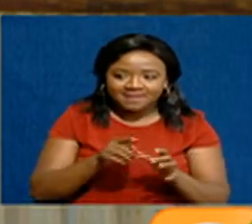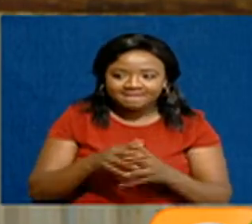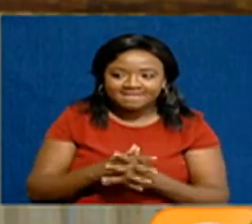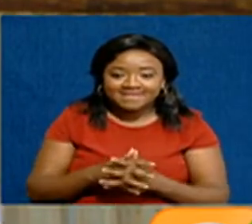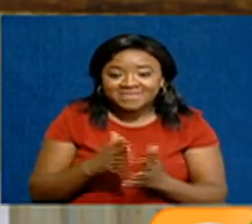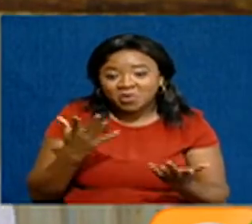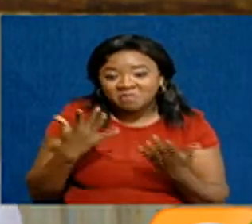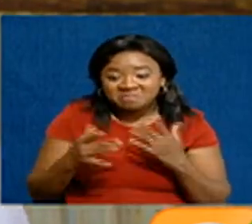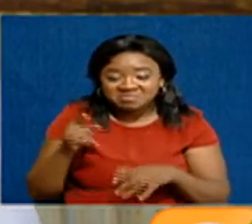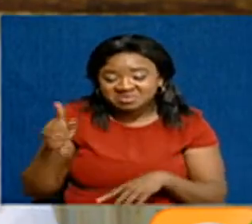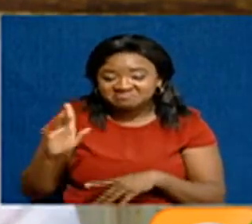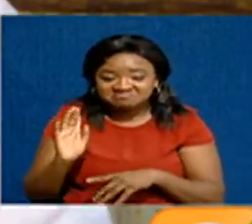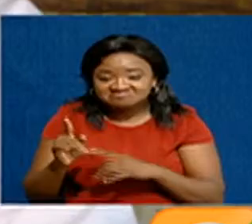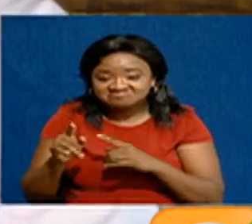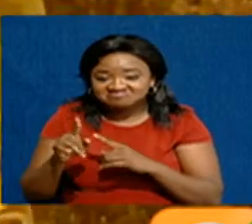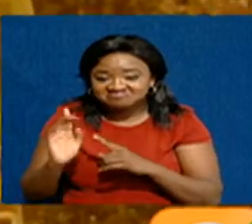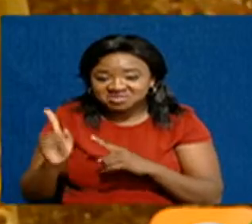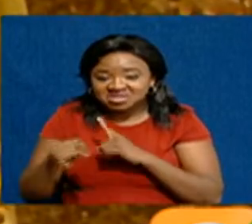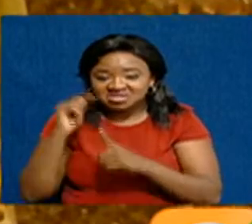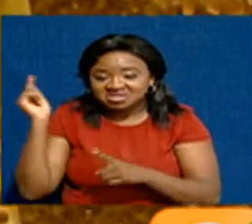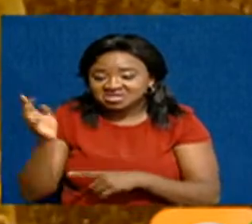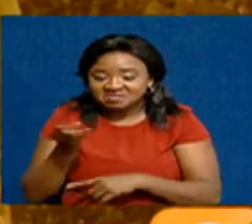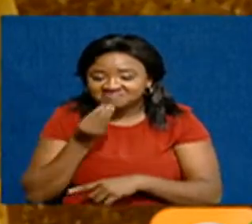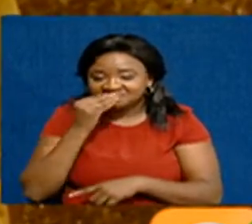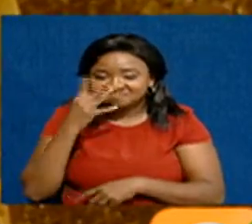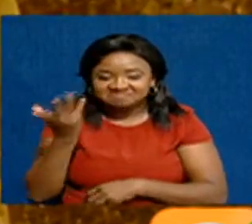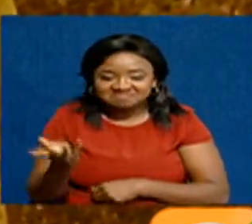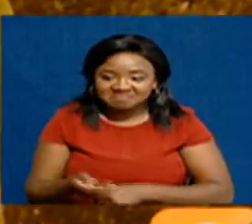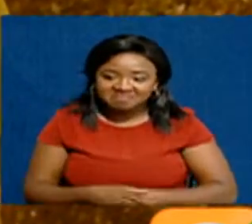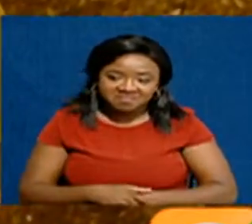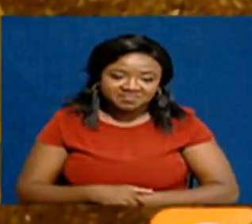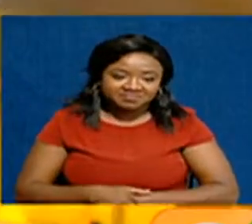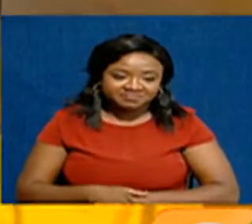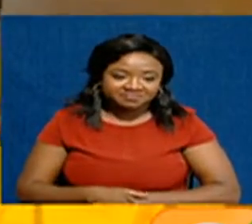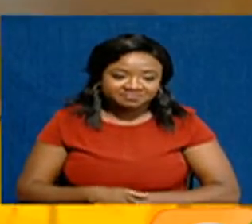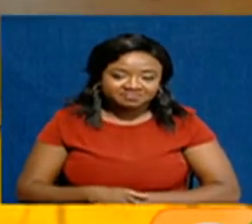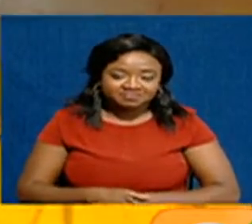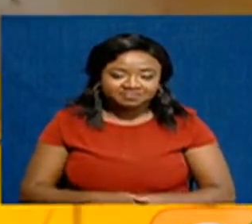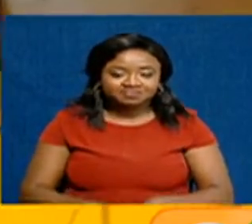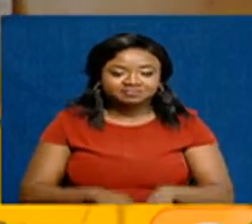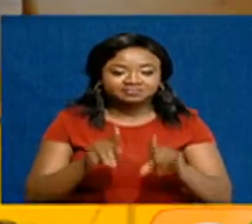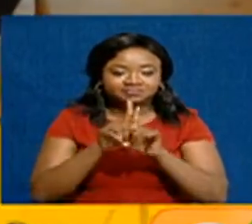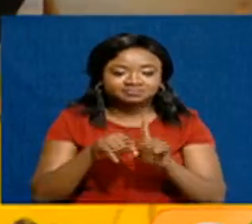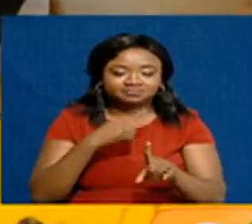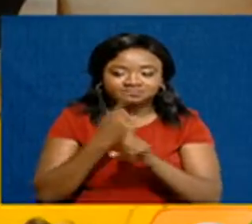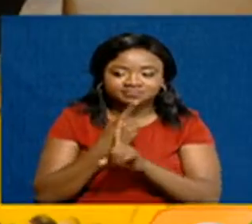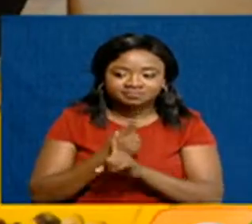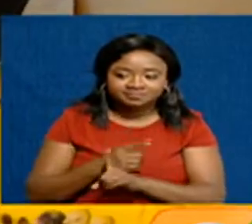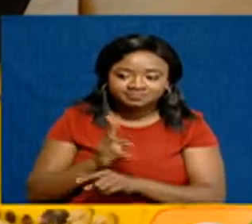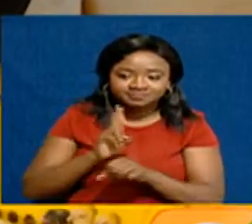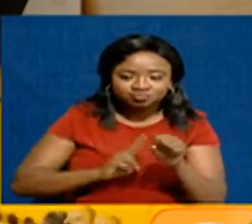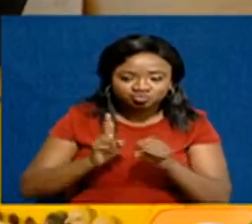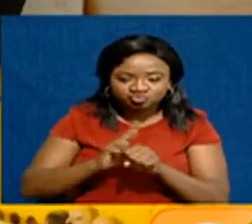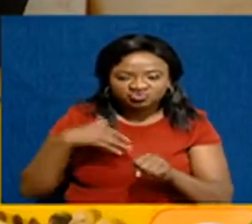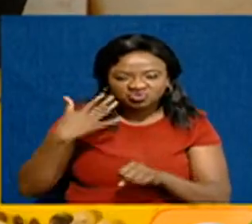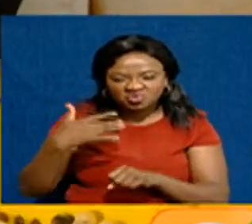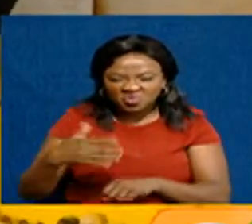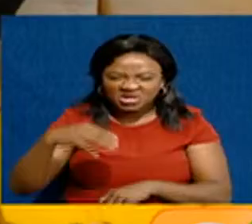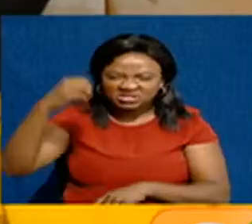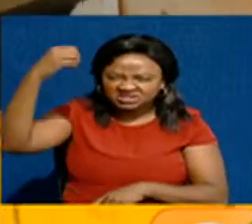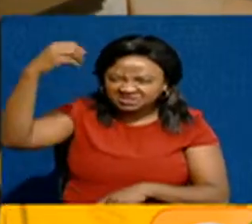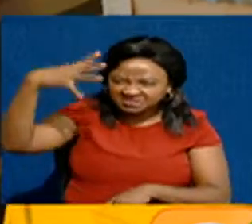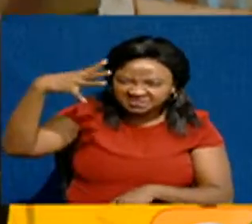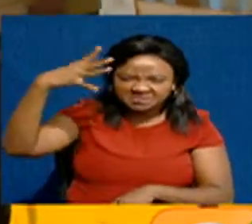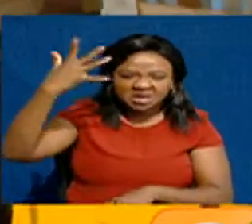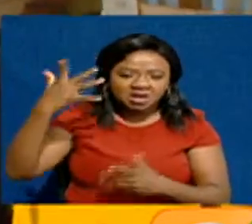dress the chicken to the table. Unlike other poultry farmers who use infrared heat lamps or gas brooders to